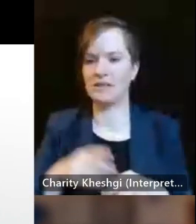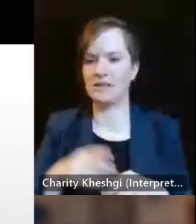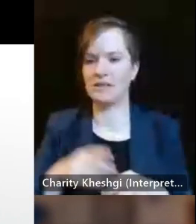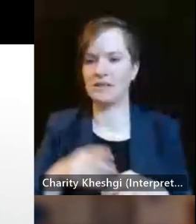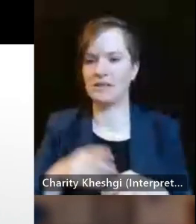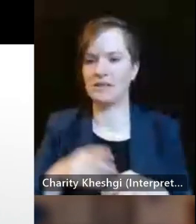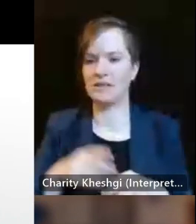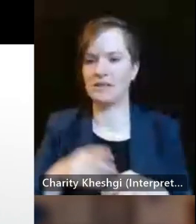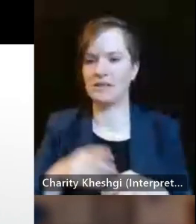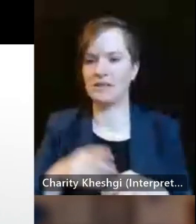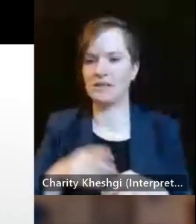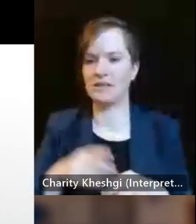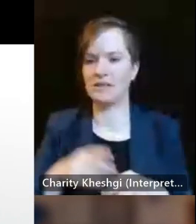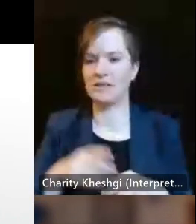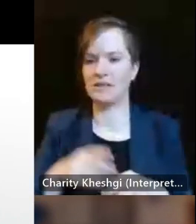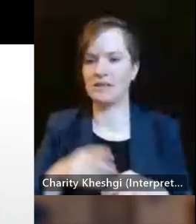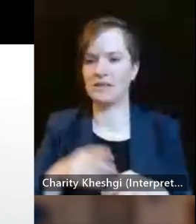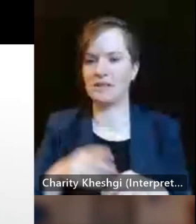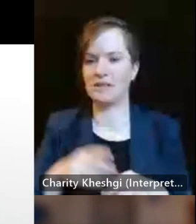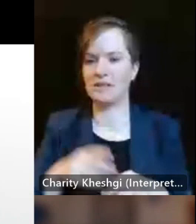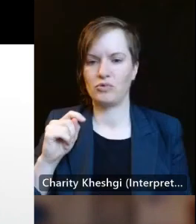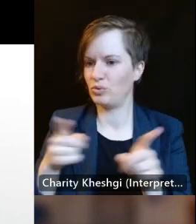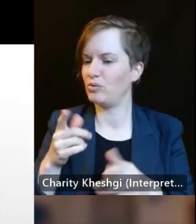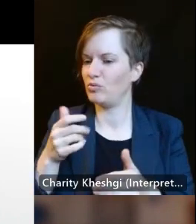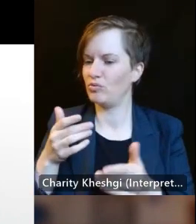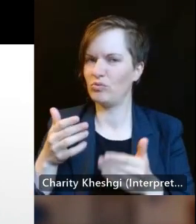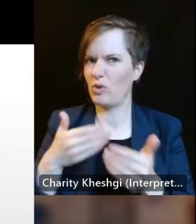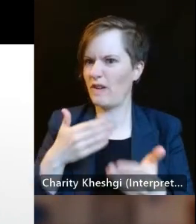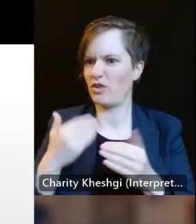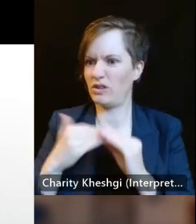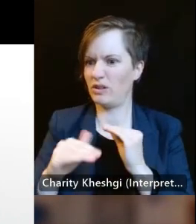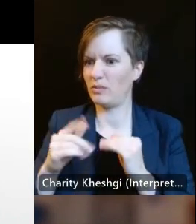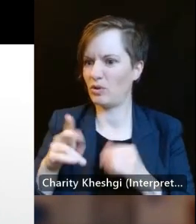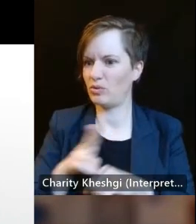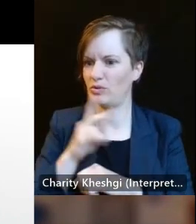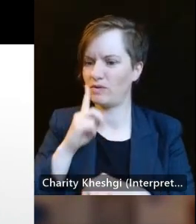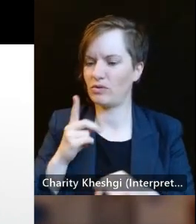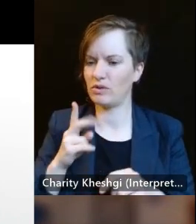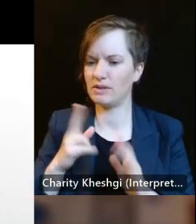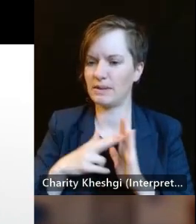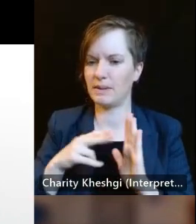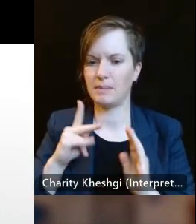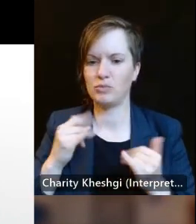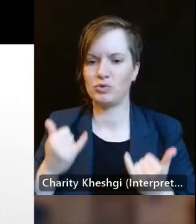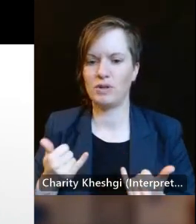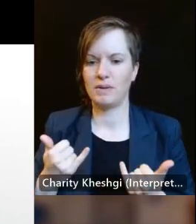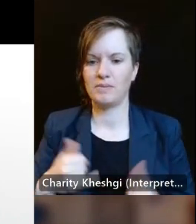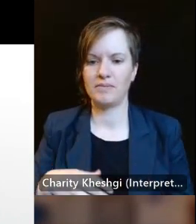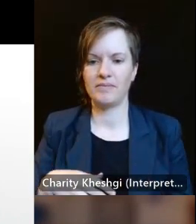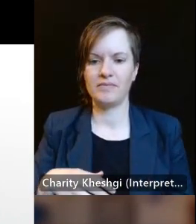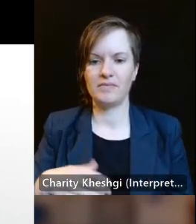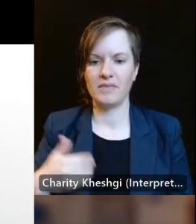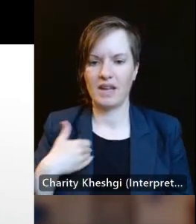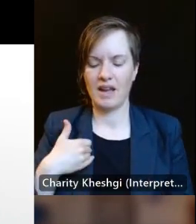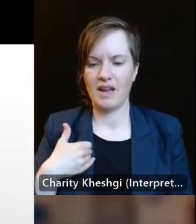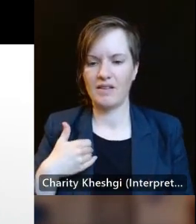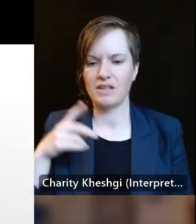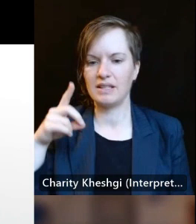now it is my pleasure to introduce your speakers for today, DRP staff attorneys Rocco Iaculu and Morris